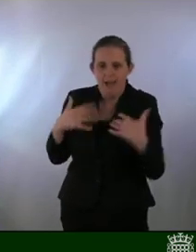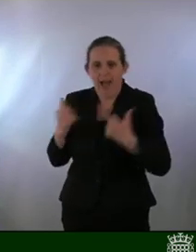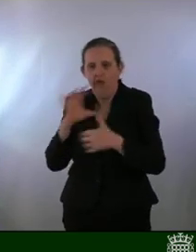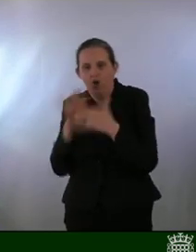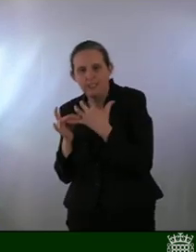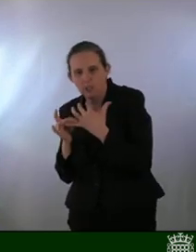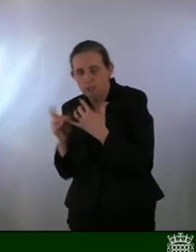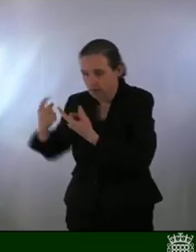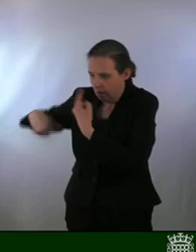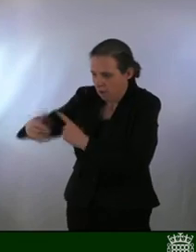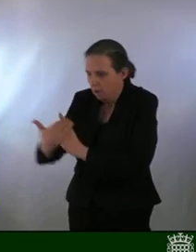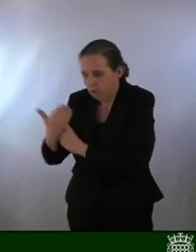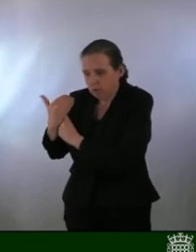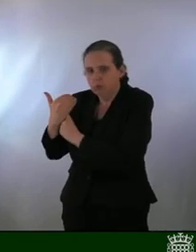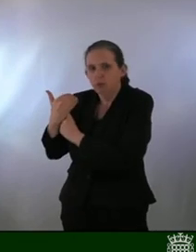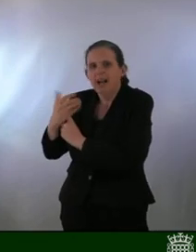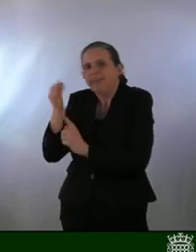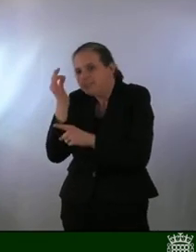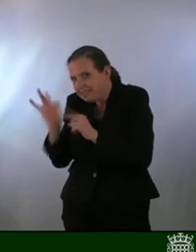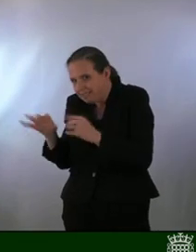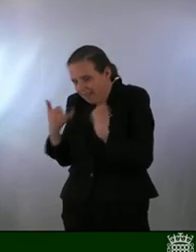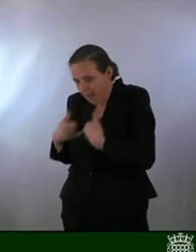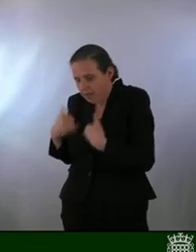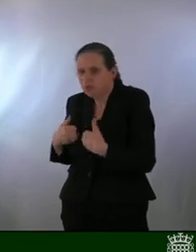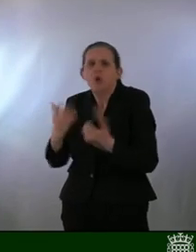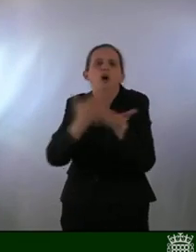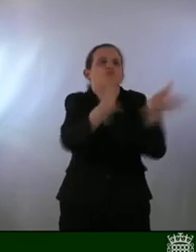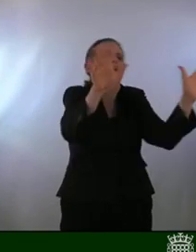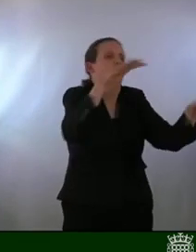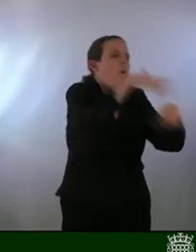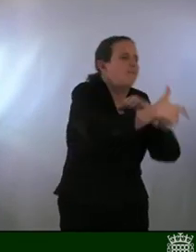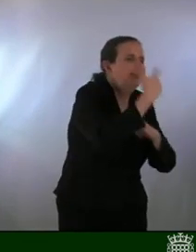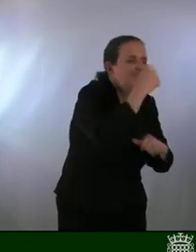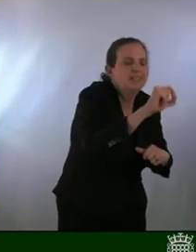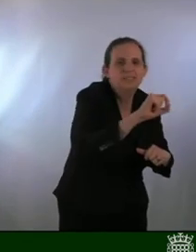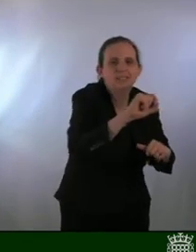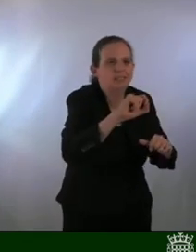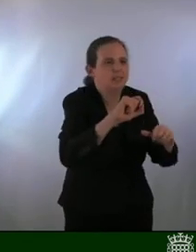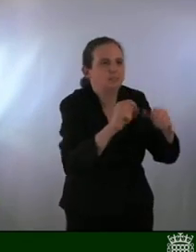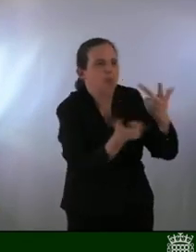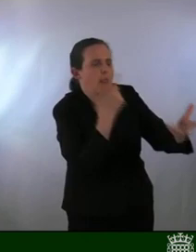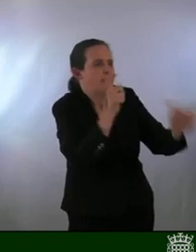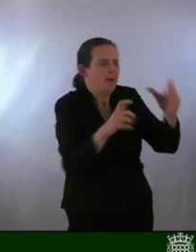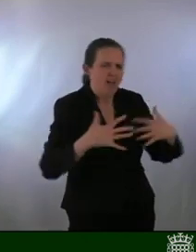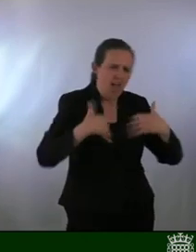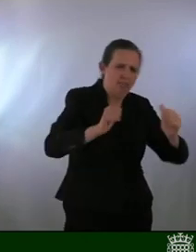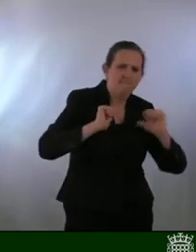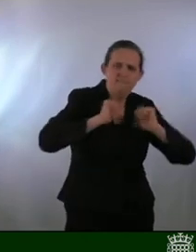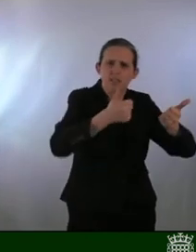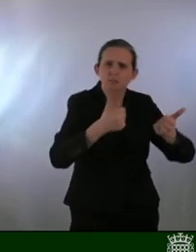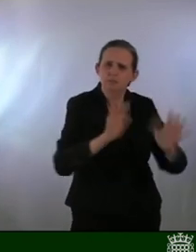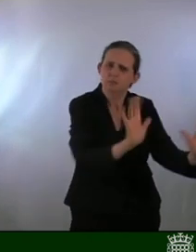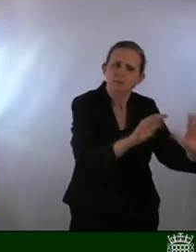not for the generality of over 70s who are who are healthy,